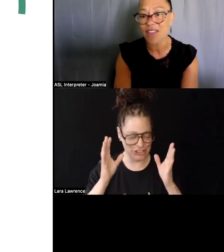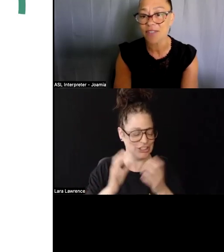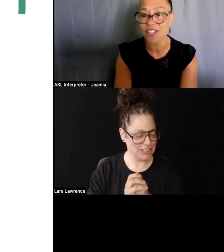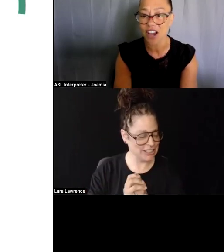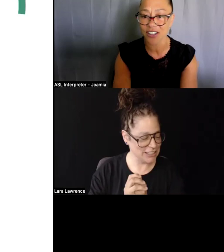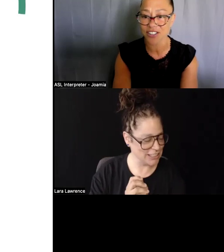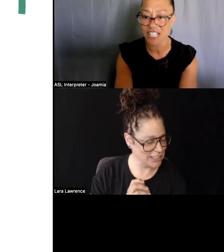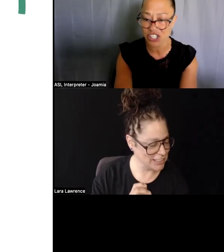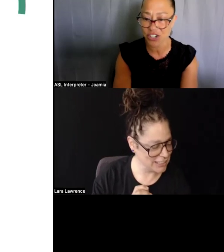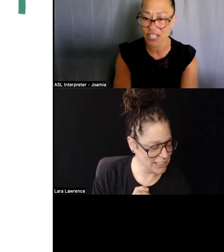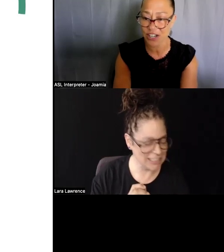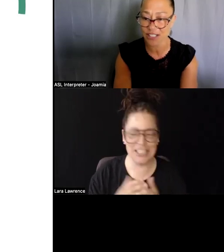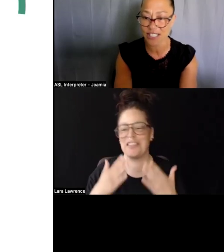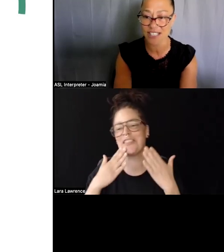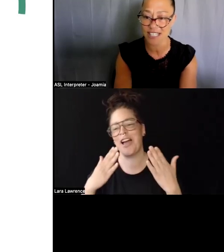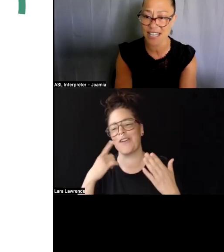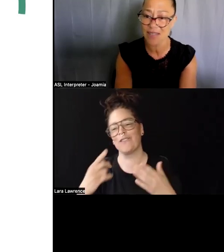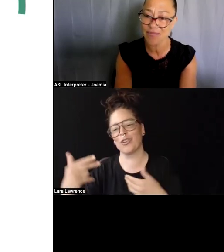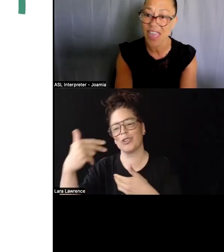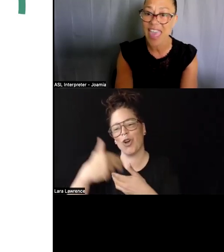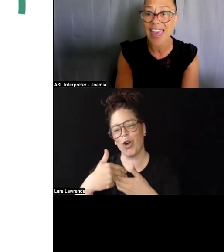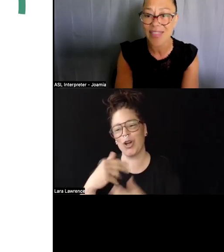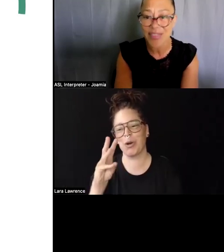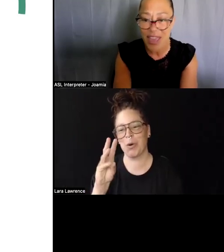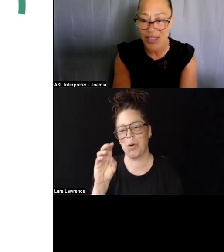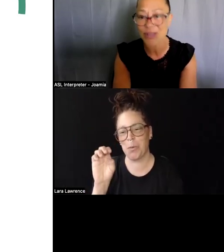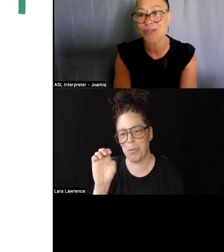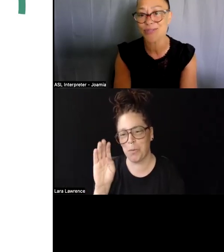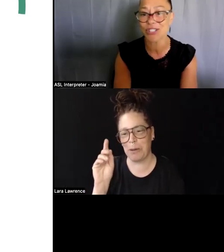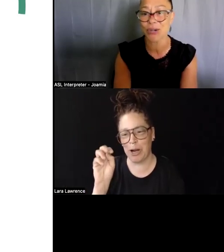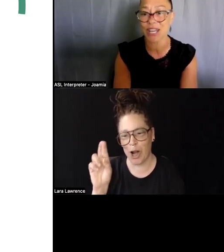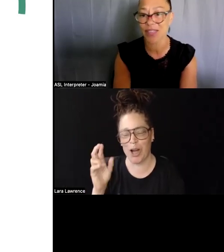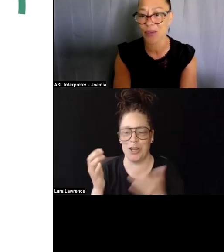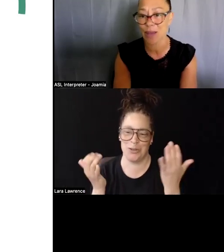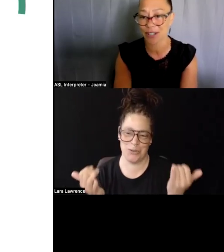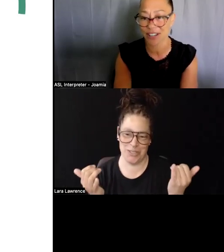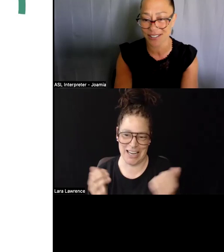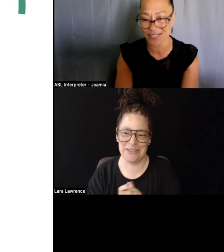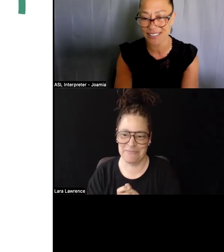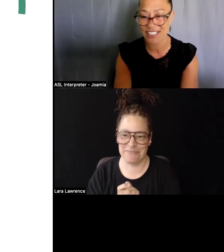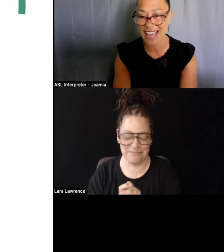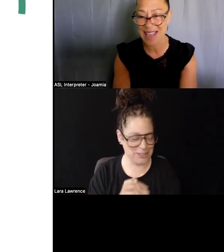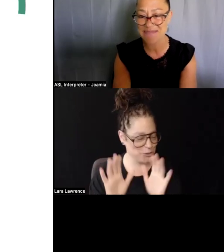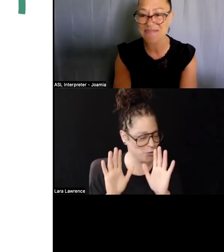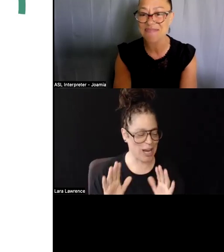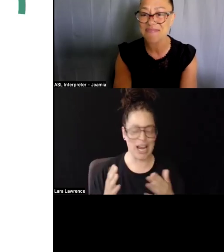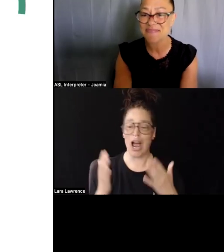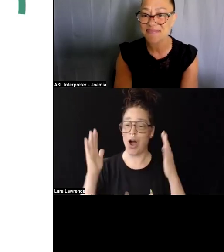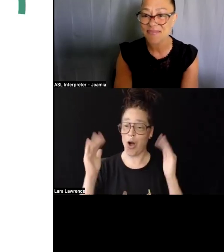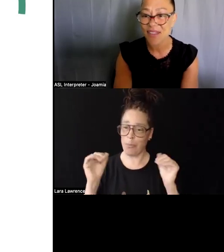I'm the infant toddler teacher here at CSD, and thank you for joining the webinar today.